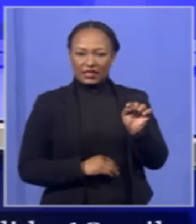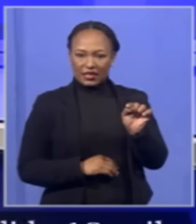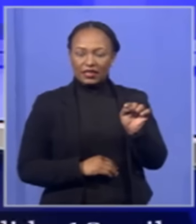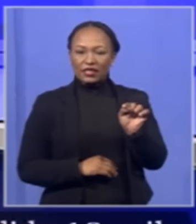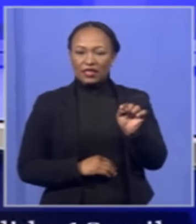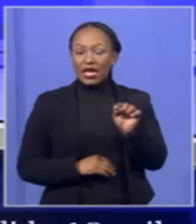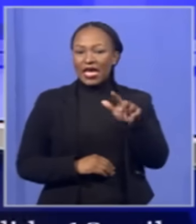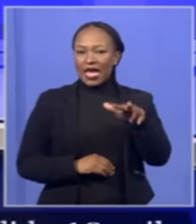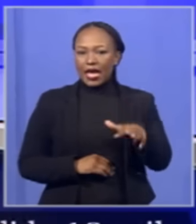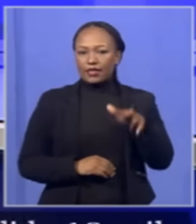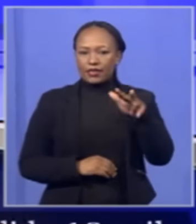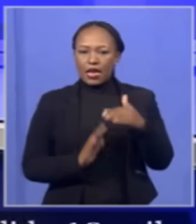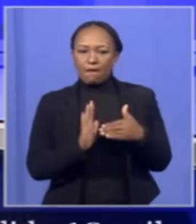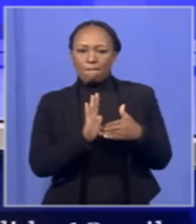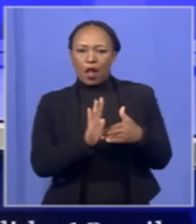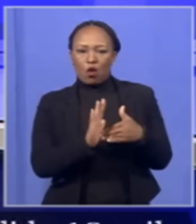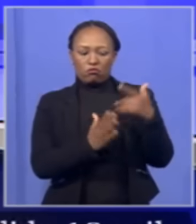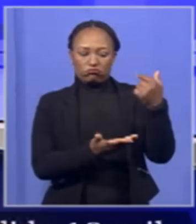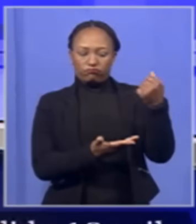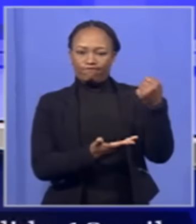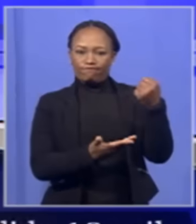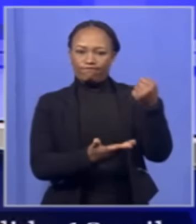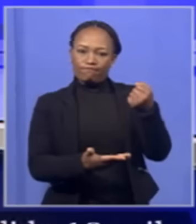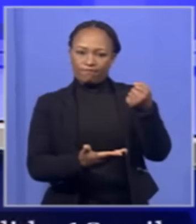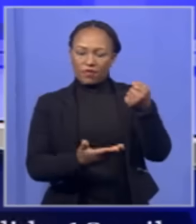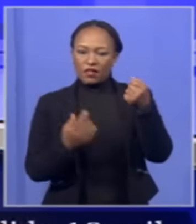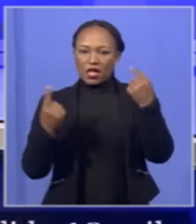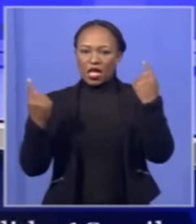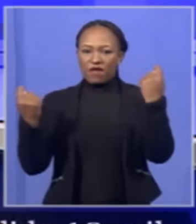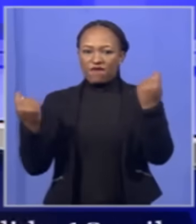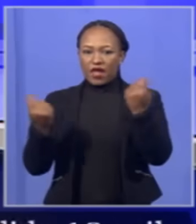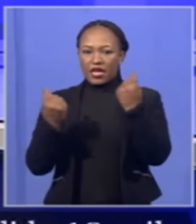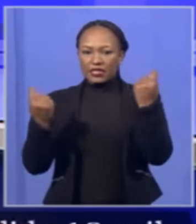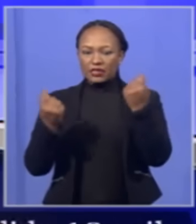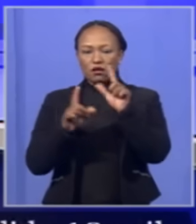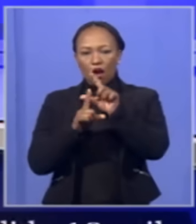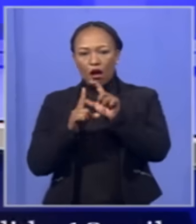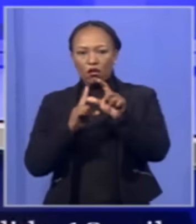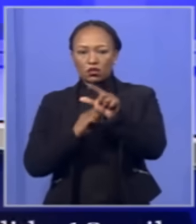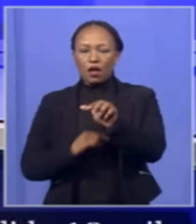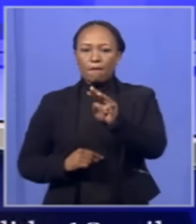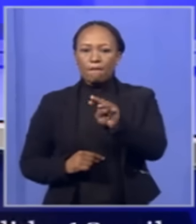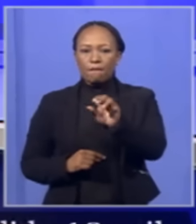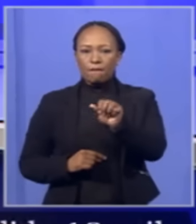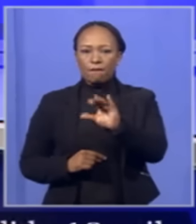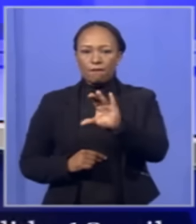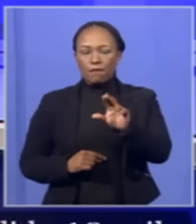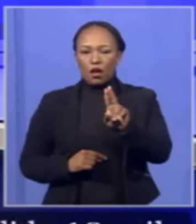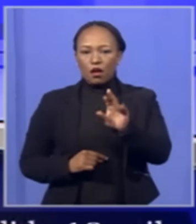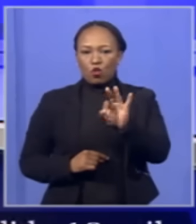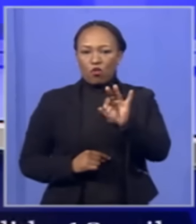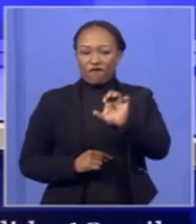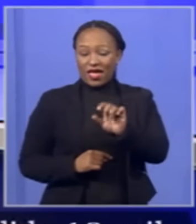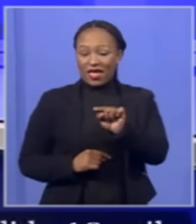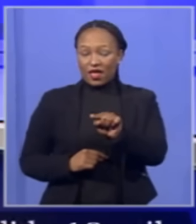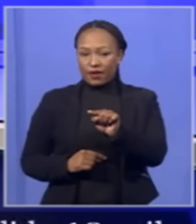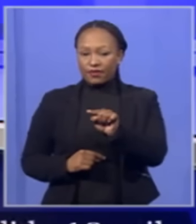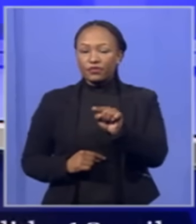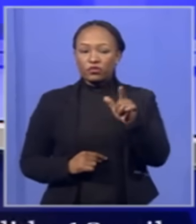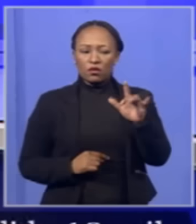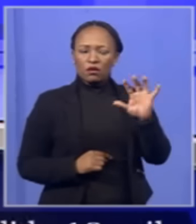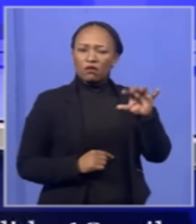le 18 tebang le motlo wa setso sa Afrika o itsegeng ka Makhufe. Profense e itsisitse fa go ka se